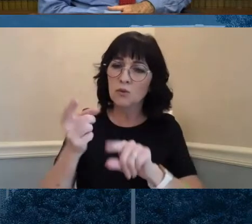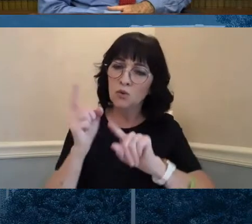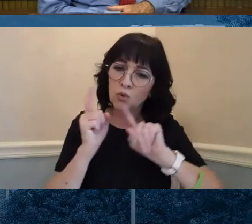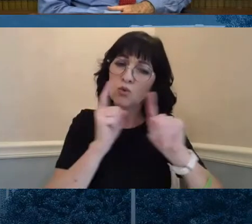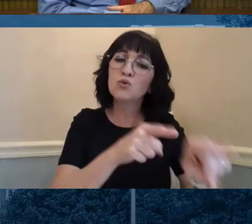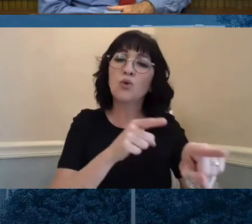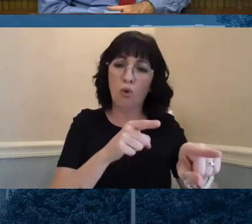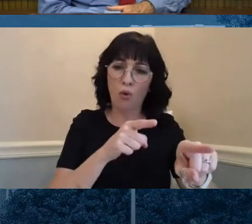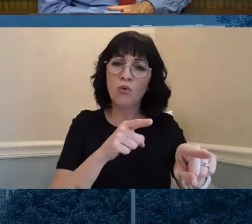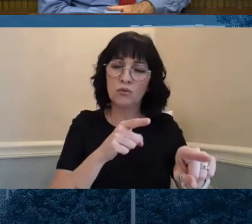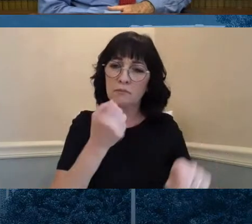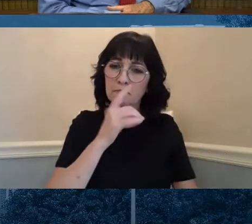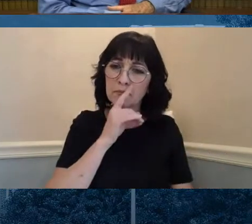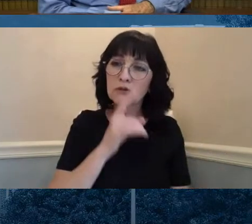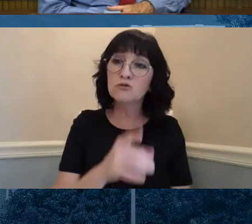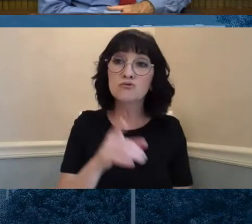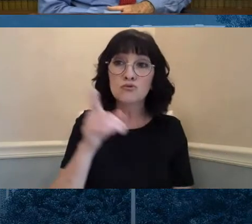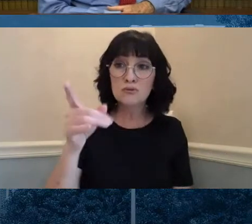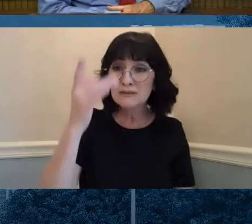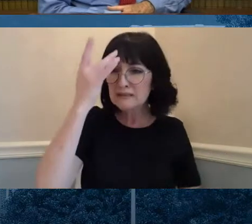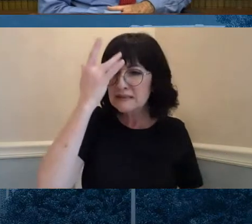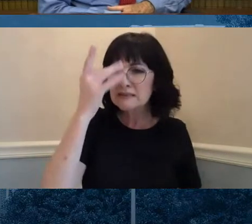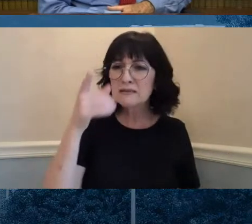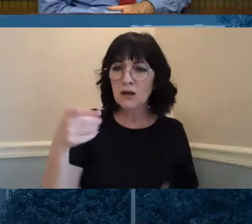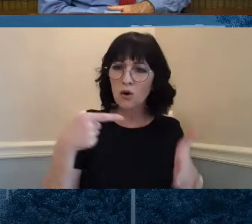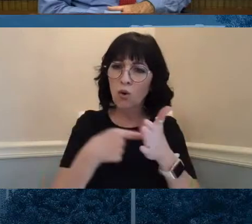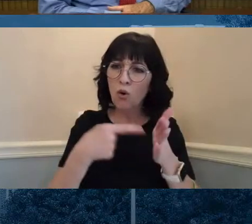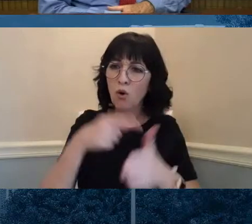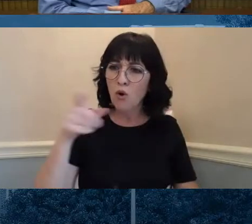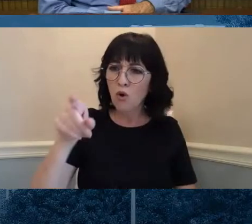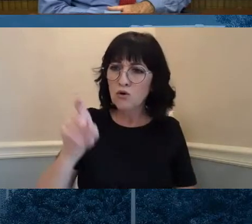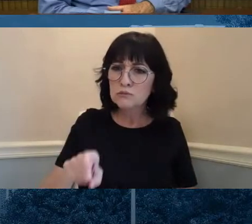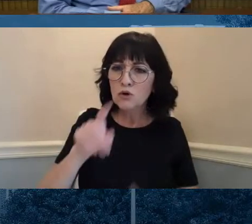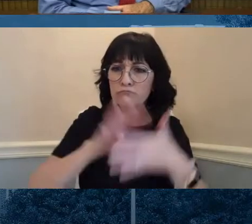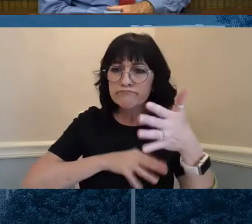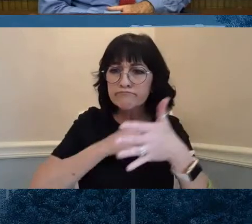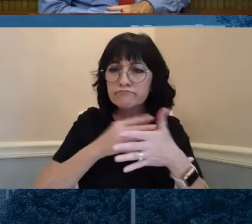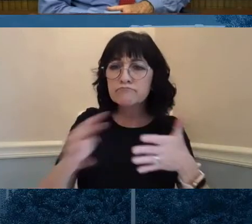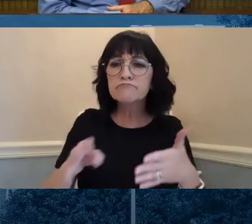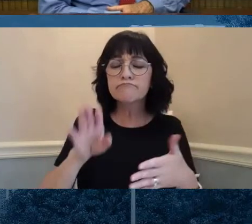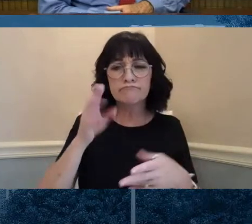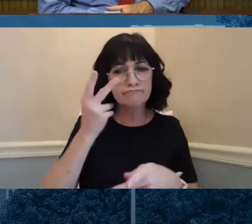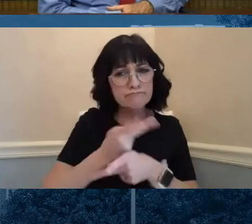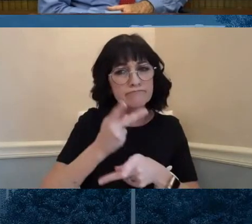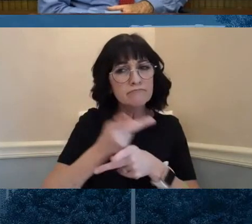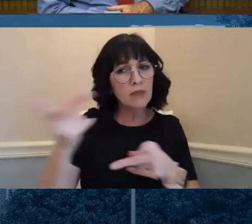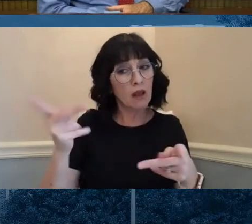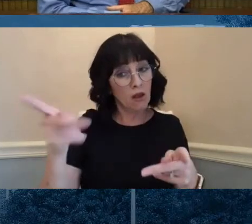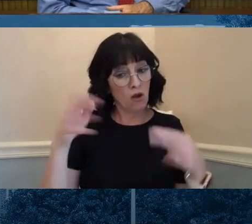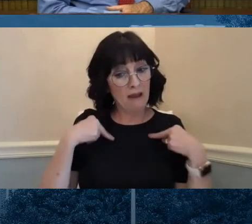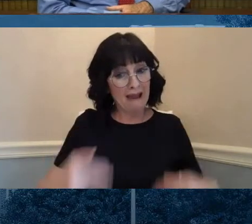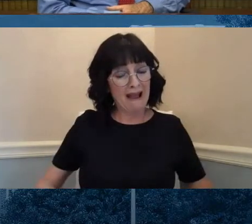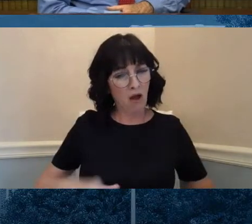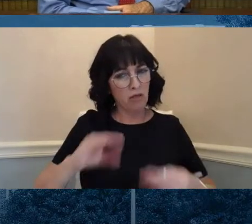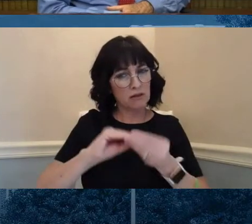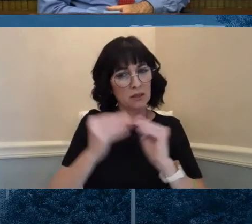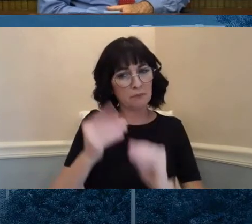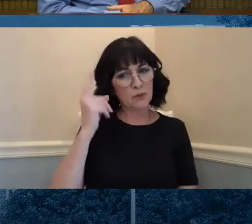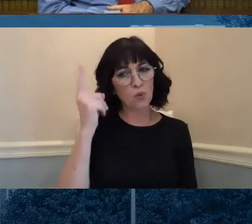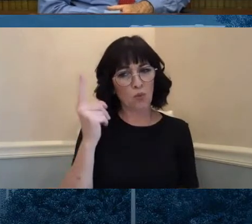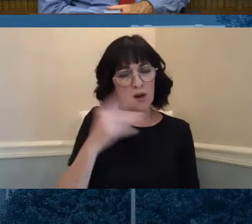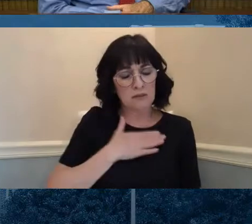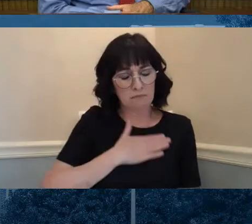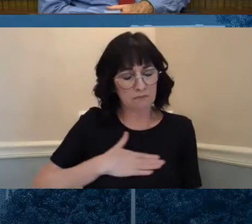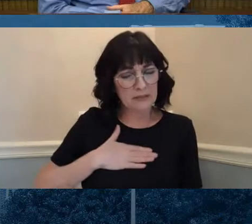up with a worse condition in the end. So make sure you take care of your healthcare needs as identified